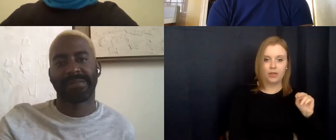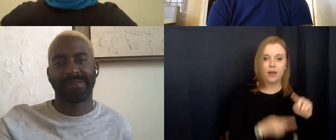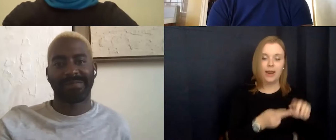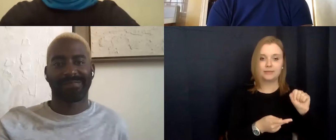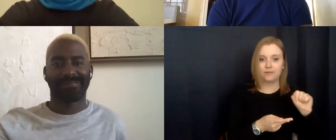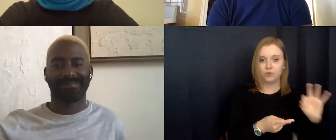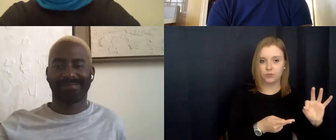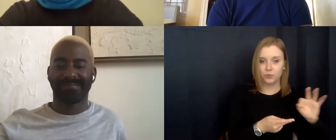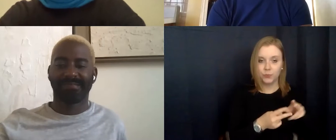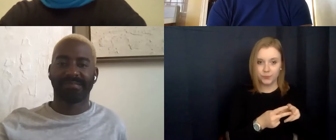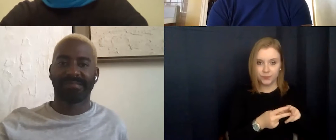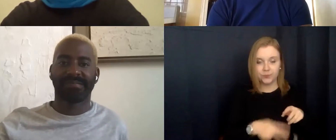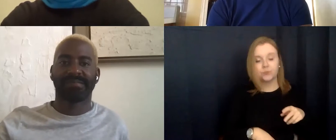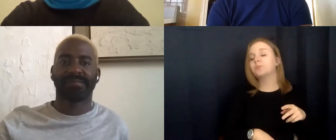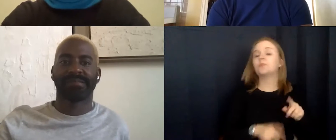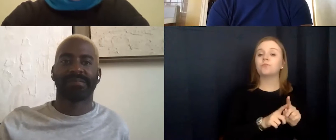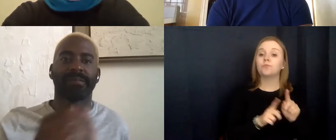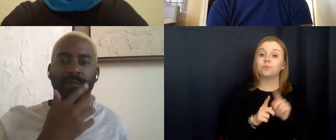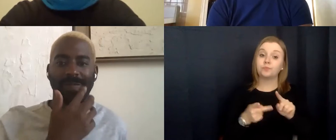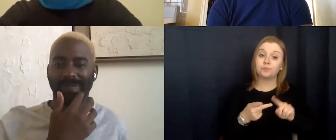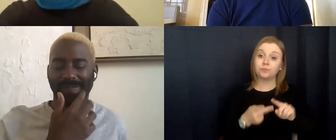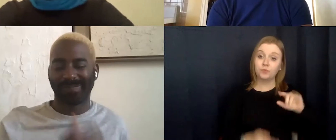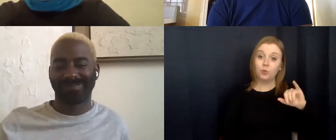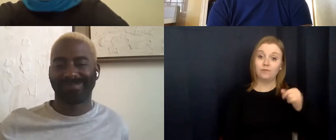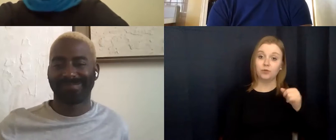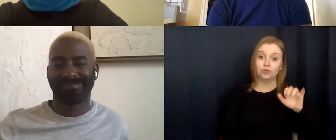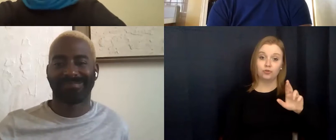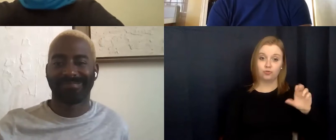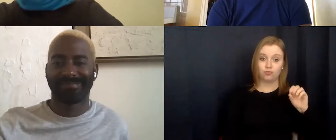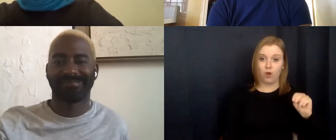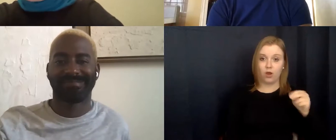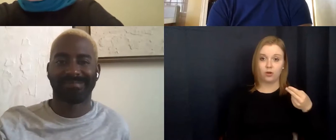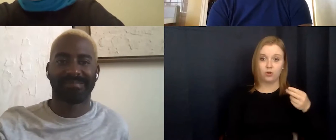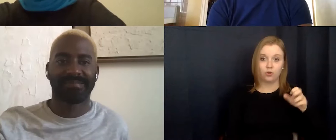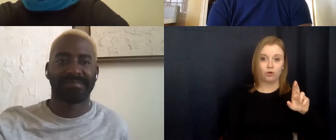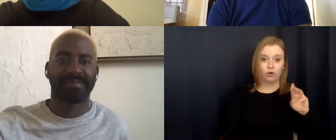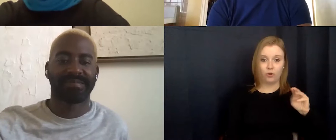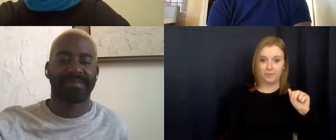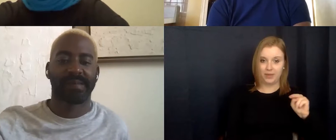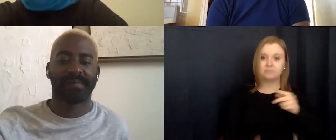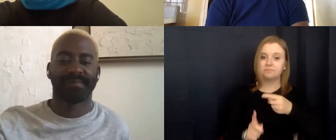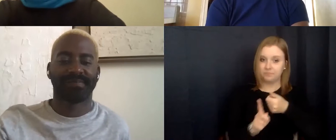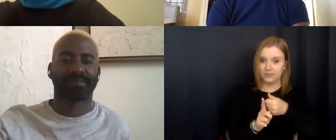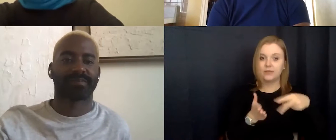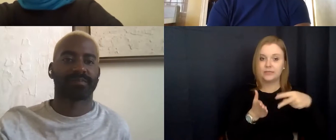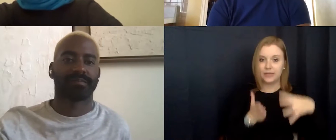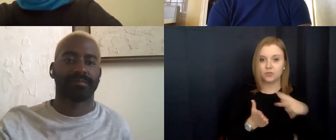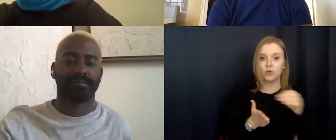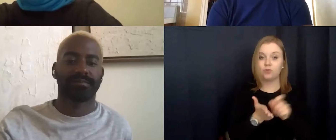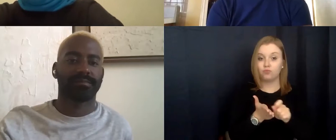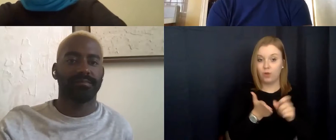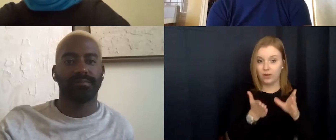also have with us Jerron Herman, who is a dancer and writer and